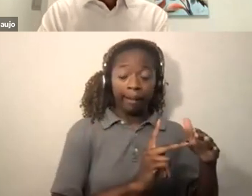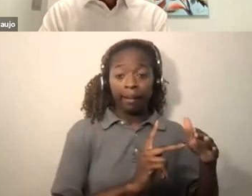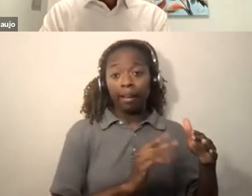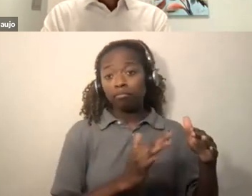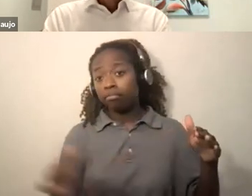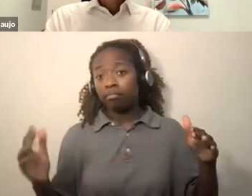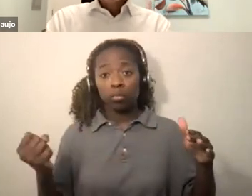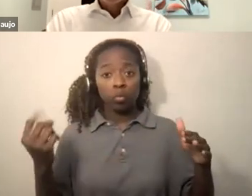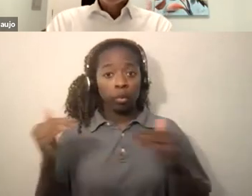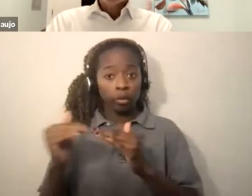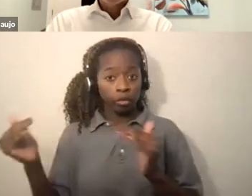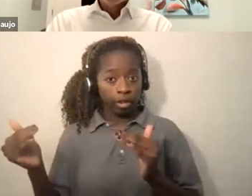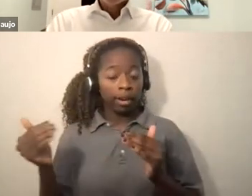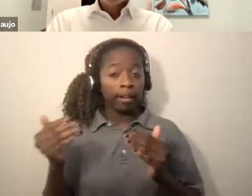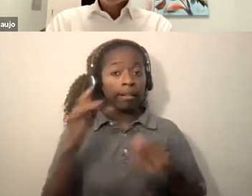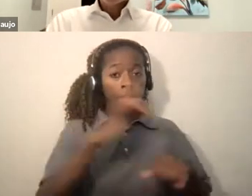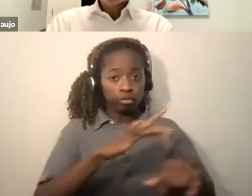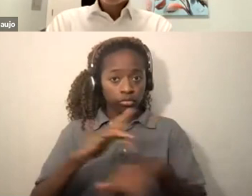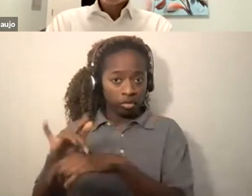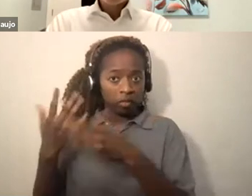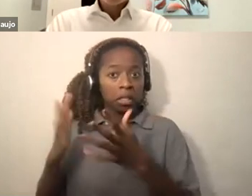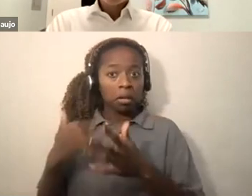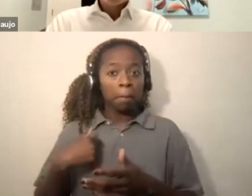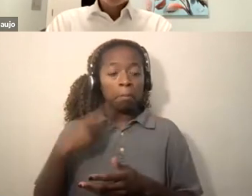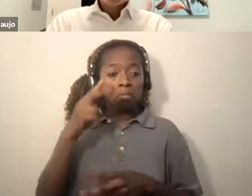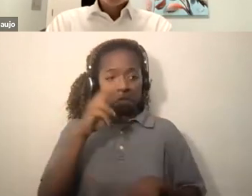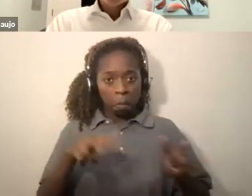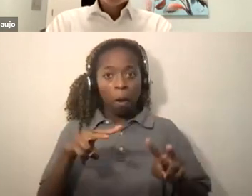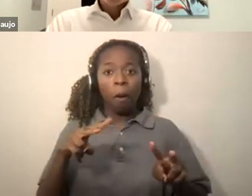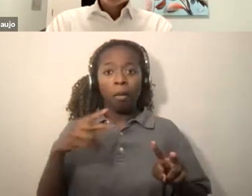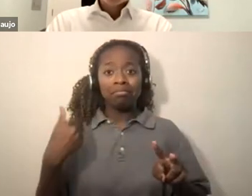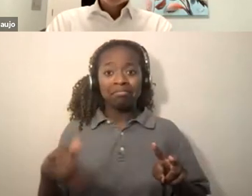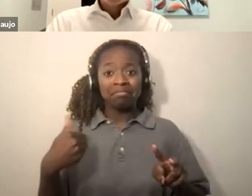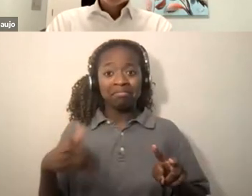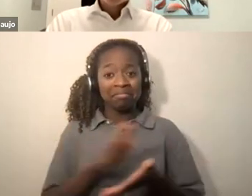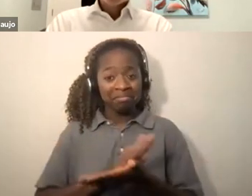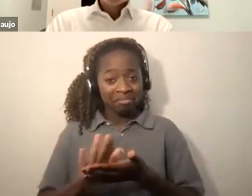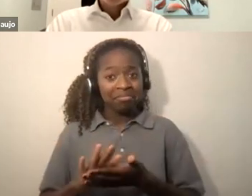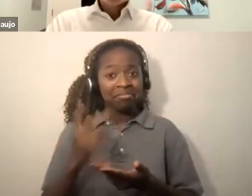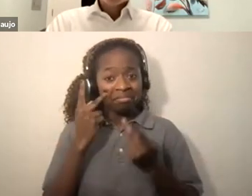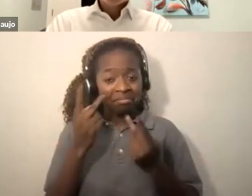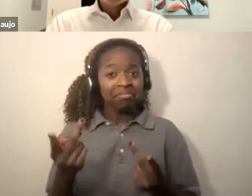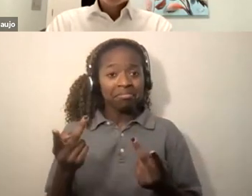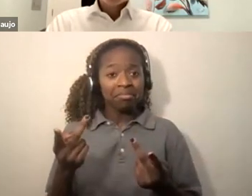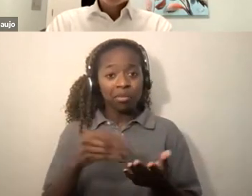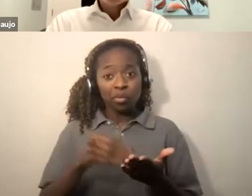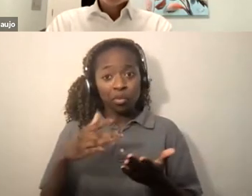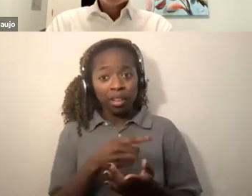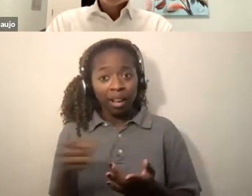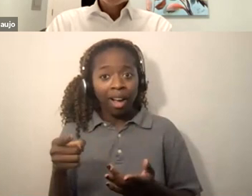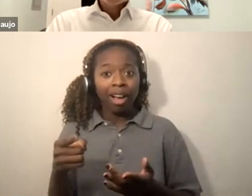12th grade and i was astonished pleasantly surprised by how our students are